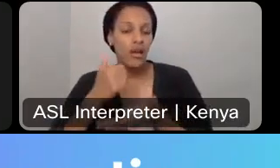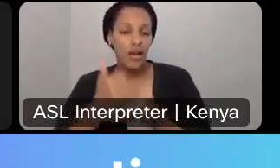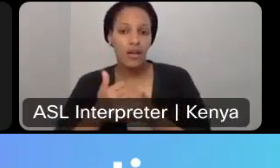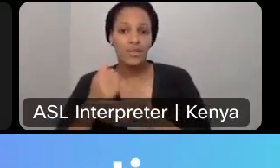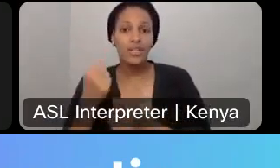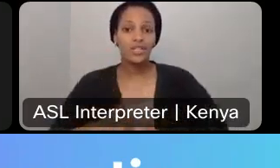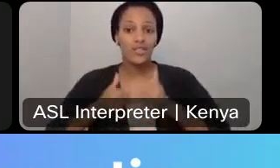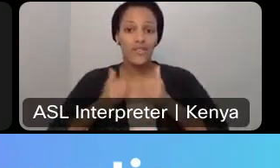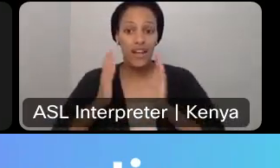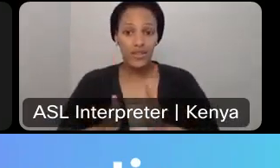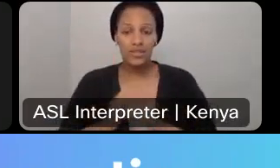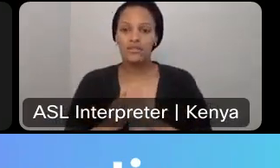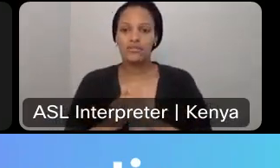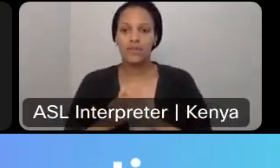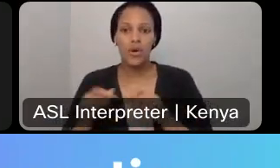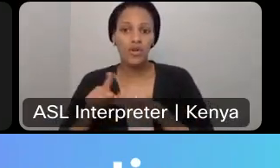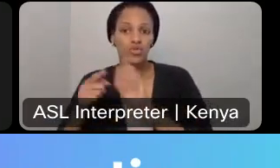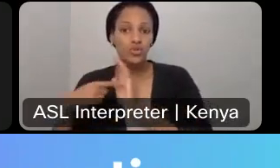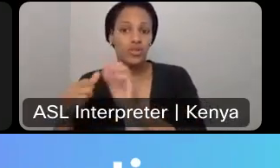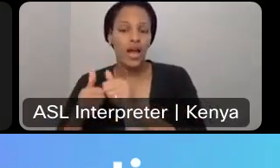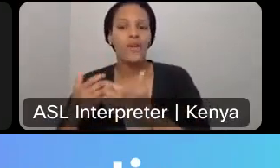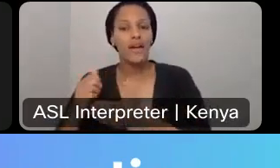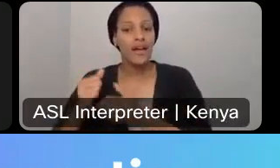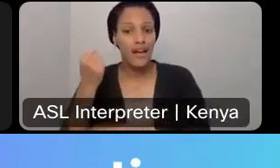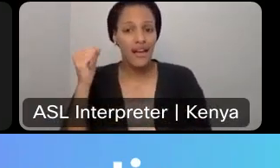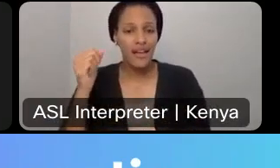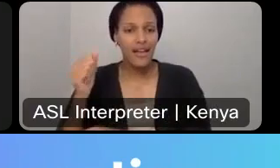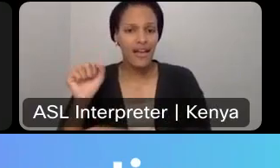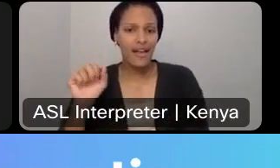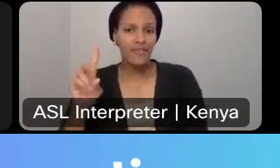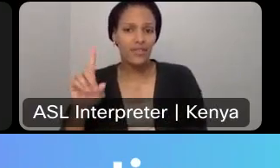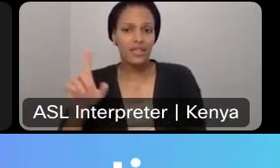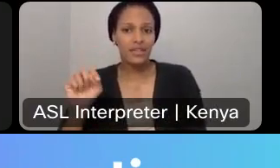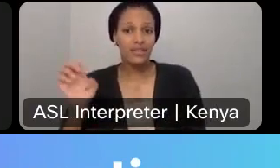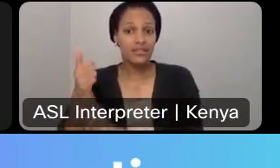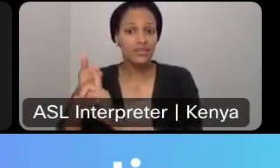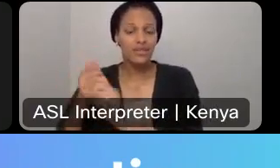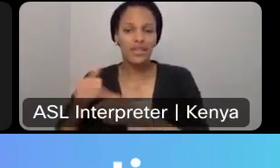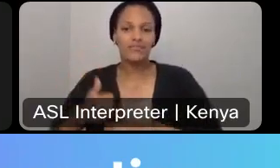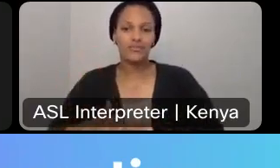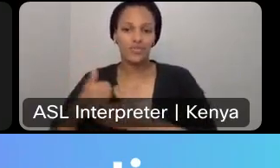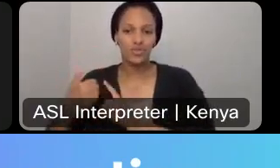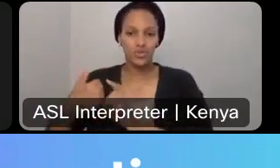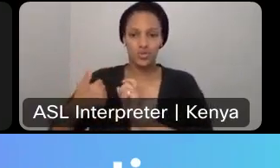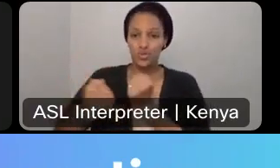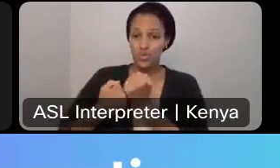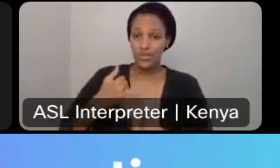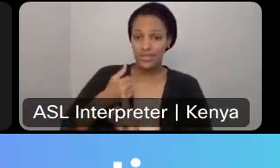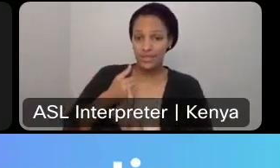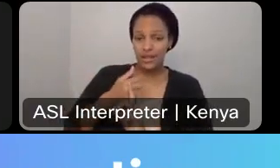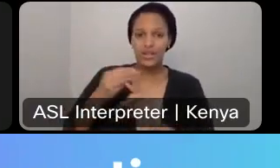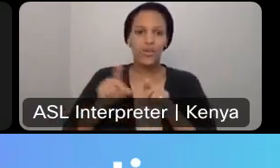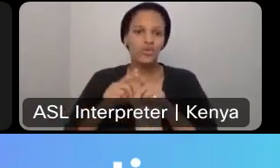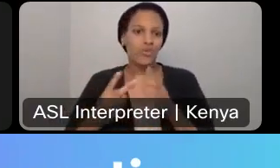supporting themselves, and how organizations are supporting both advocates and survivors.